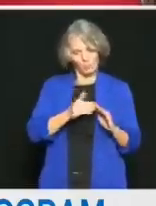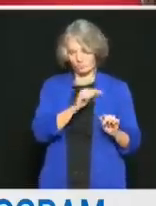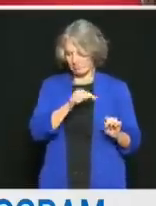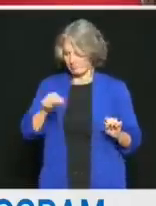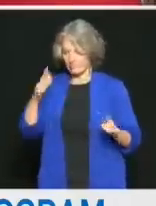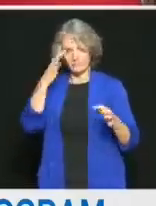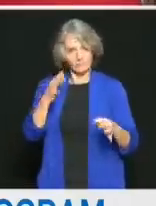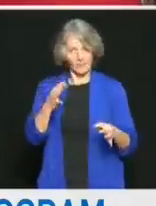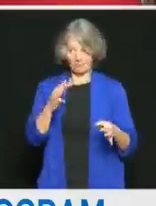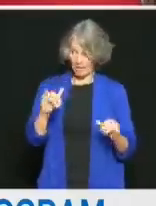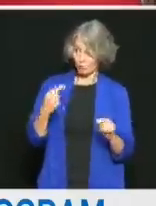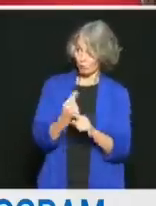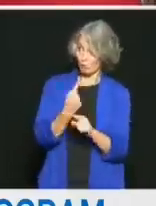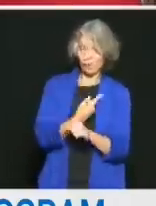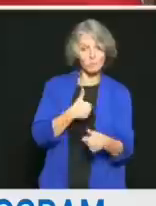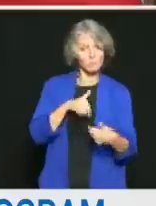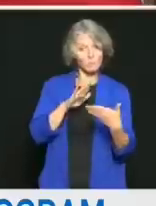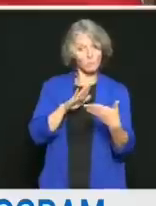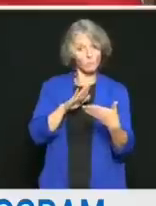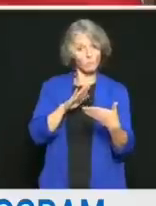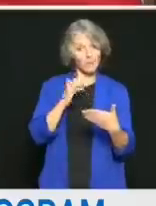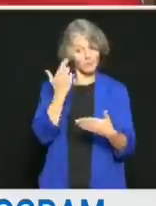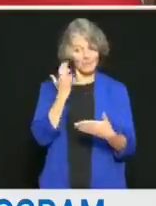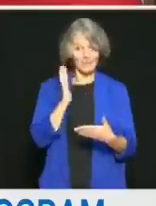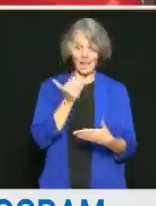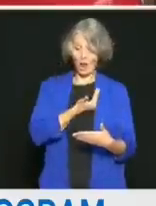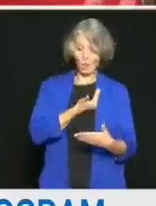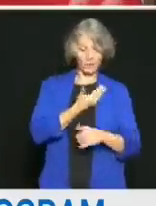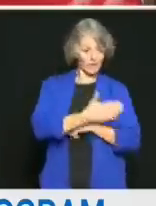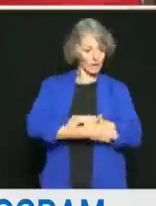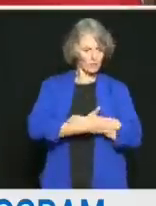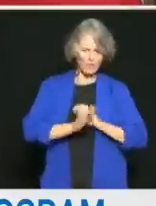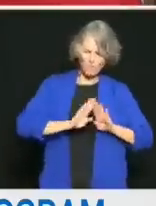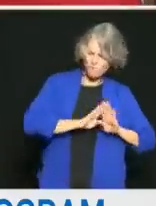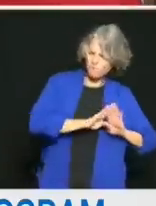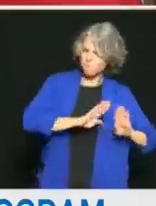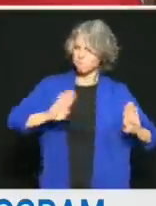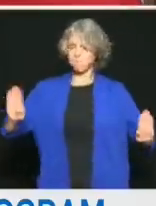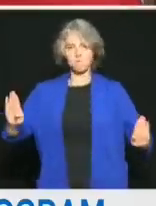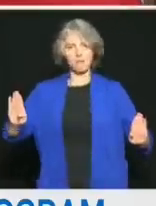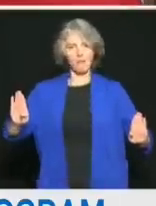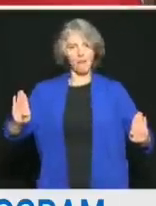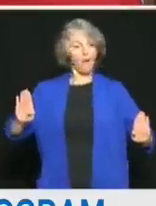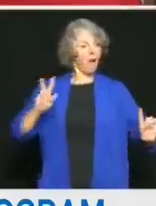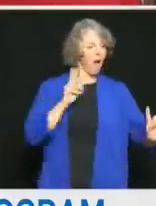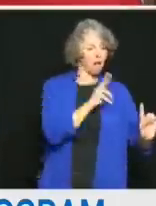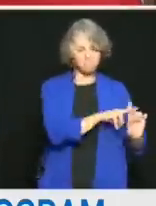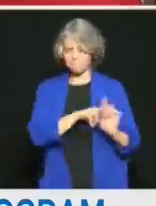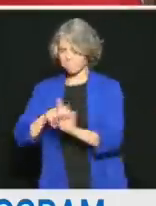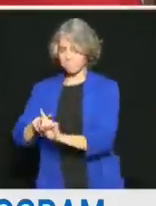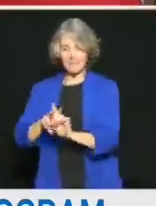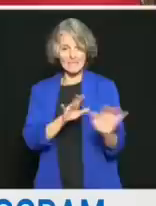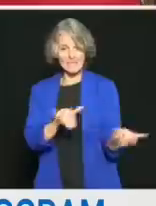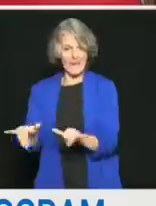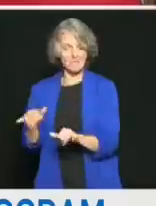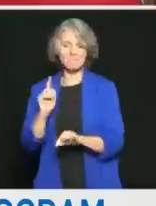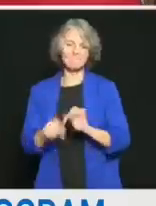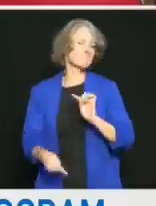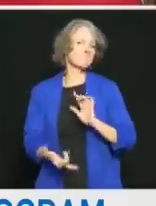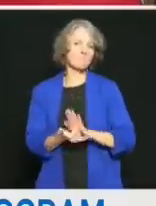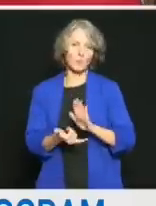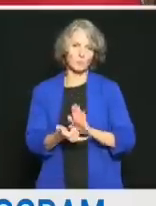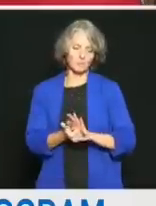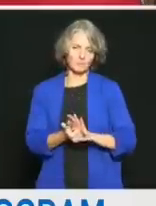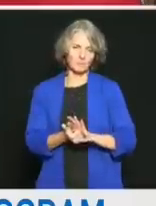how it should be, because our country is vast and there's not going to be a one-size-fits-all policy for